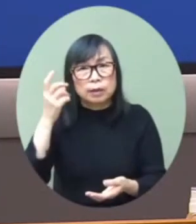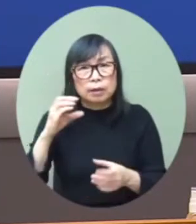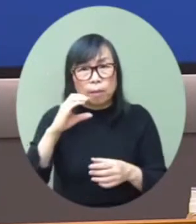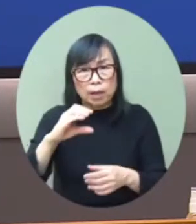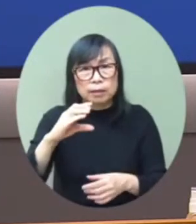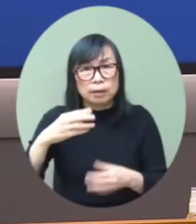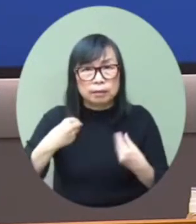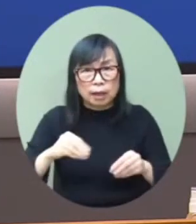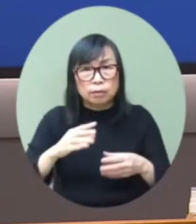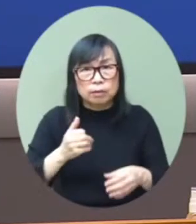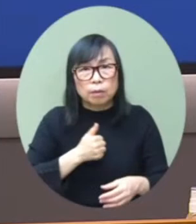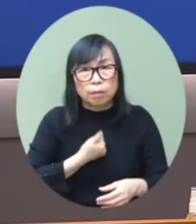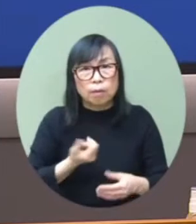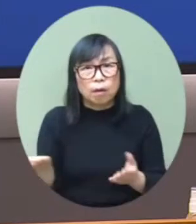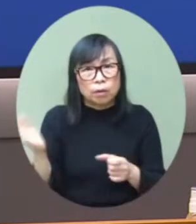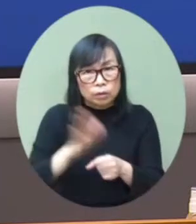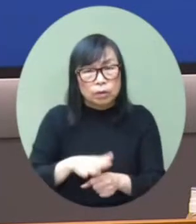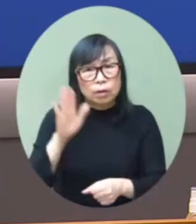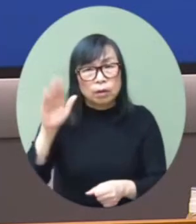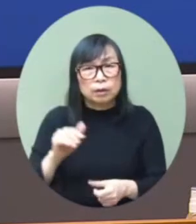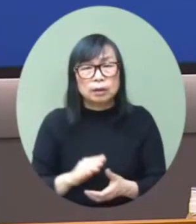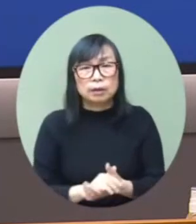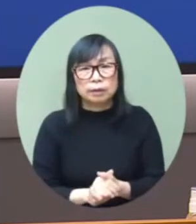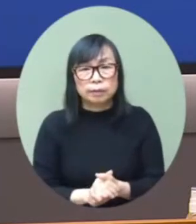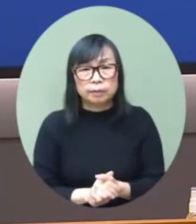we will offer subsidy. As far as we know,